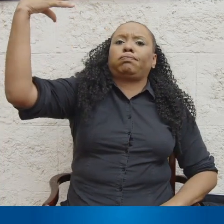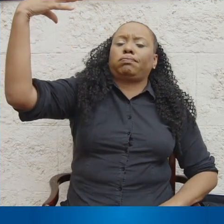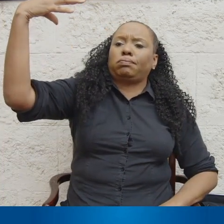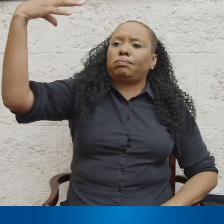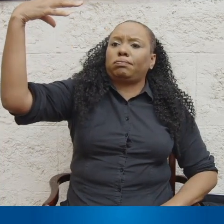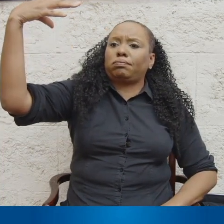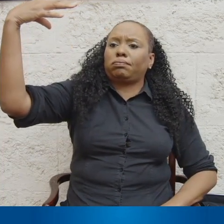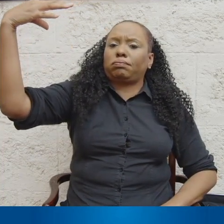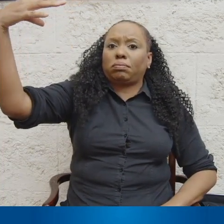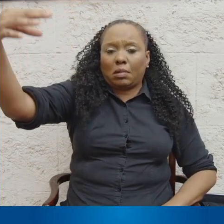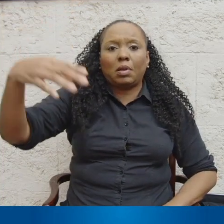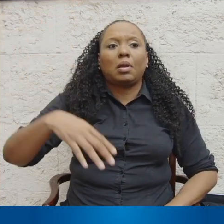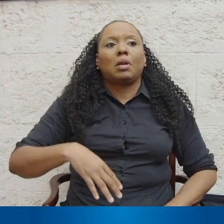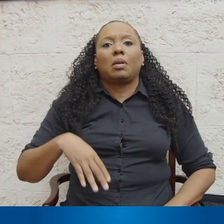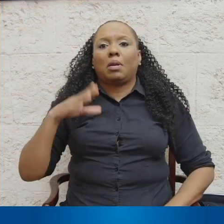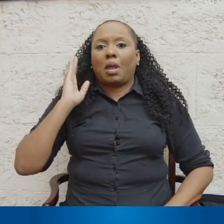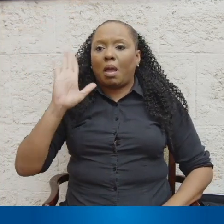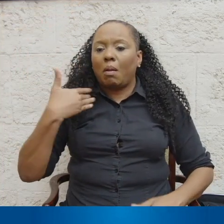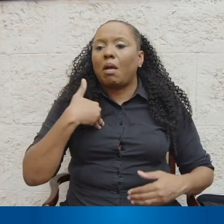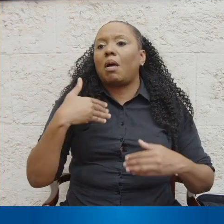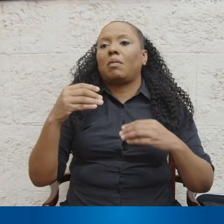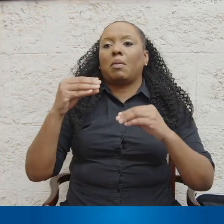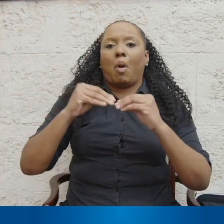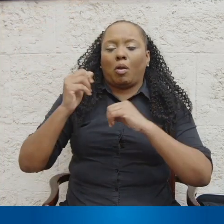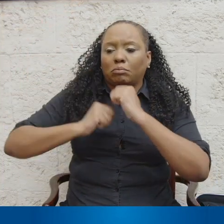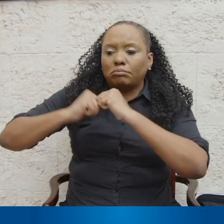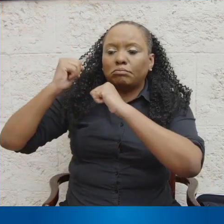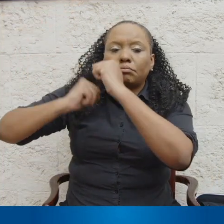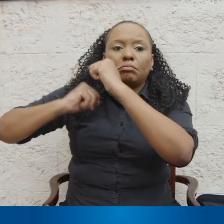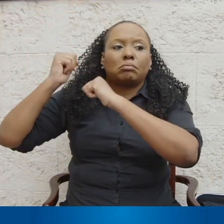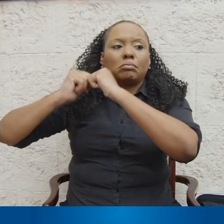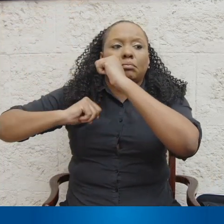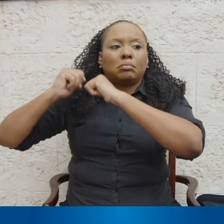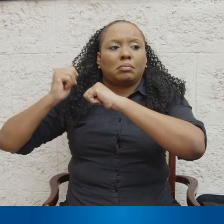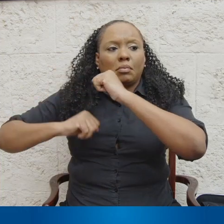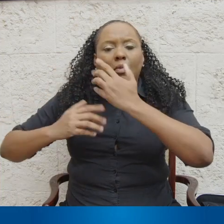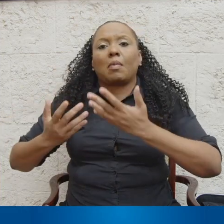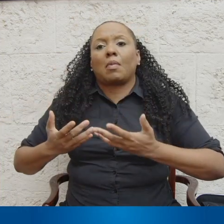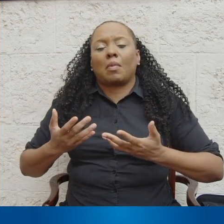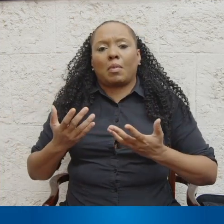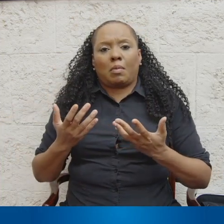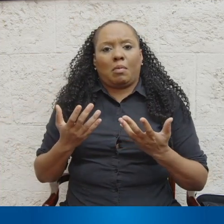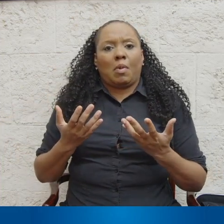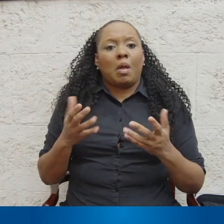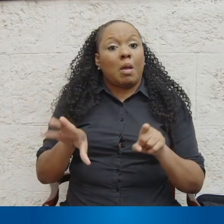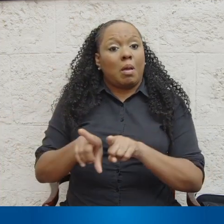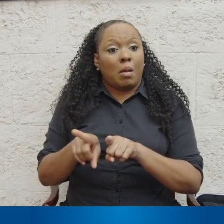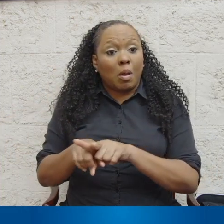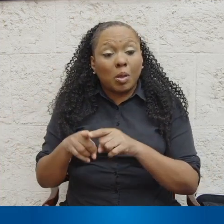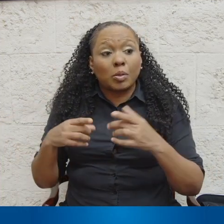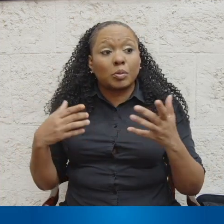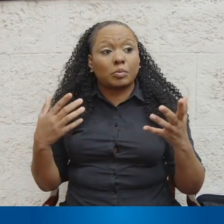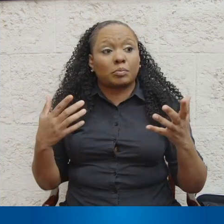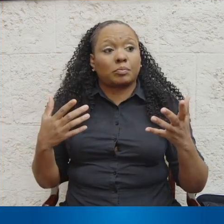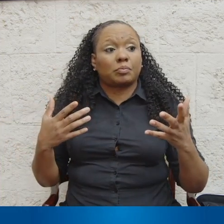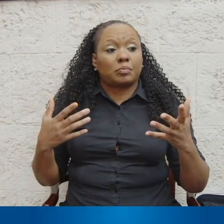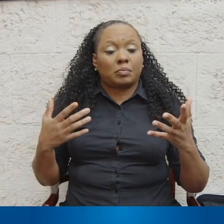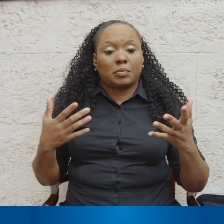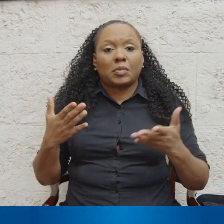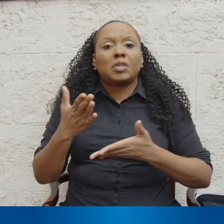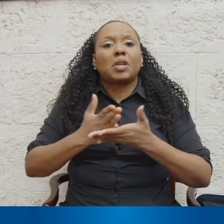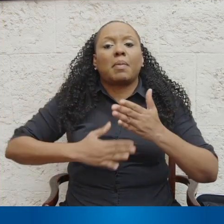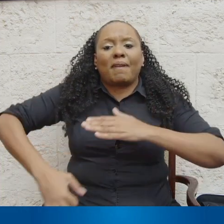infrastructural development will involve that. It will also involve the process of grading a number of fields that are